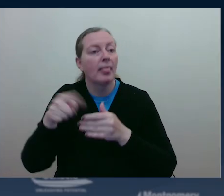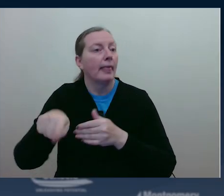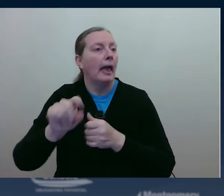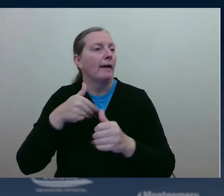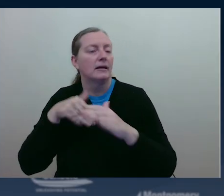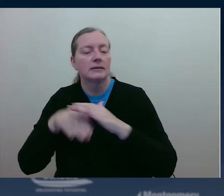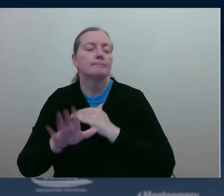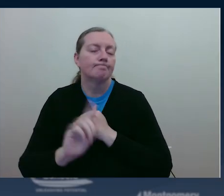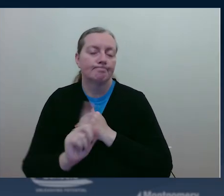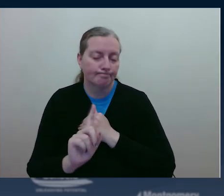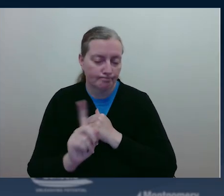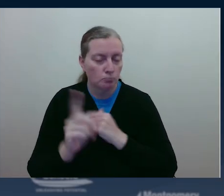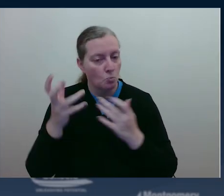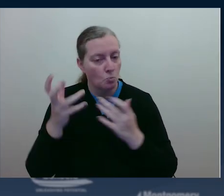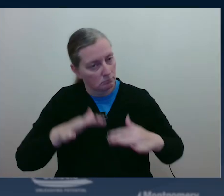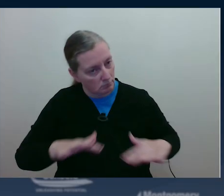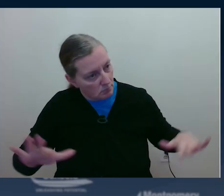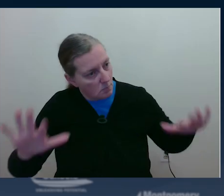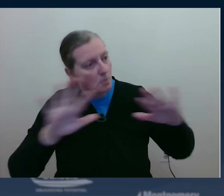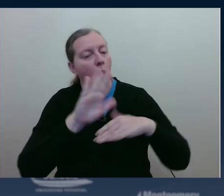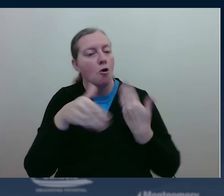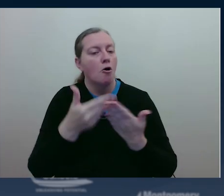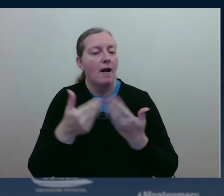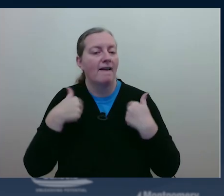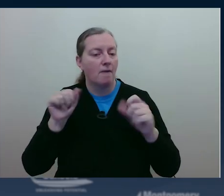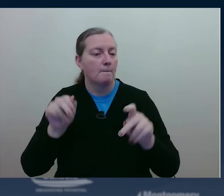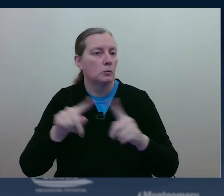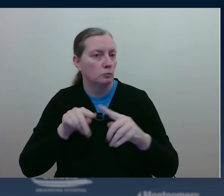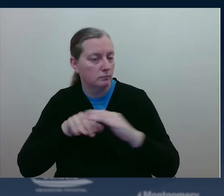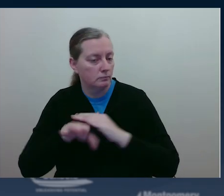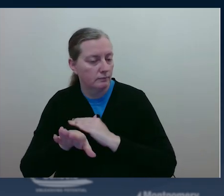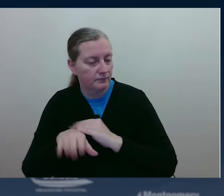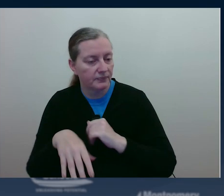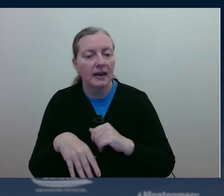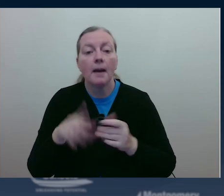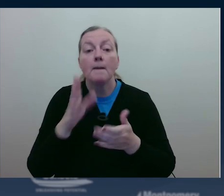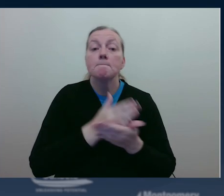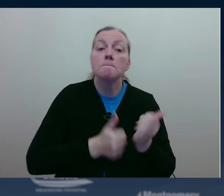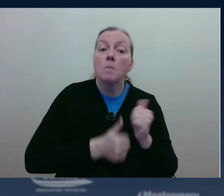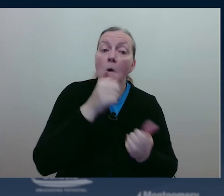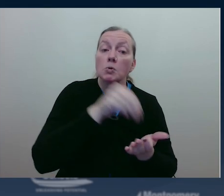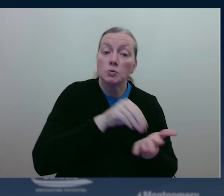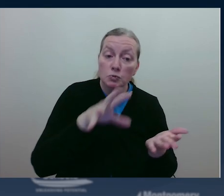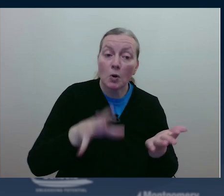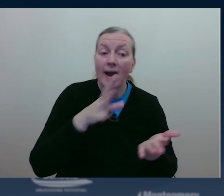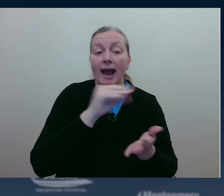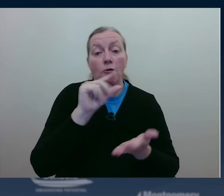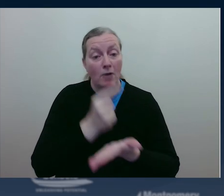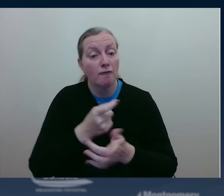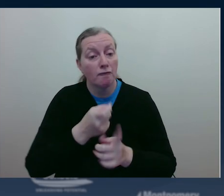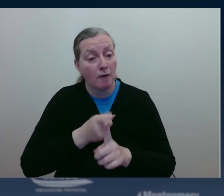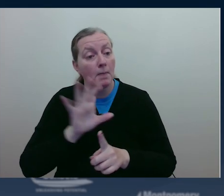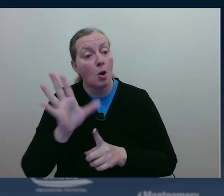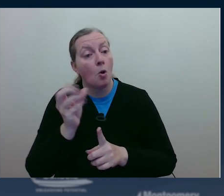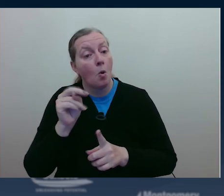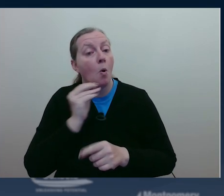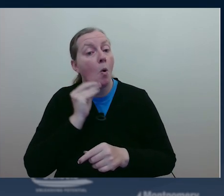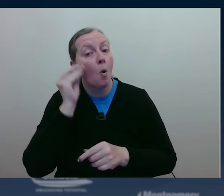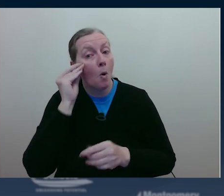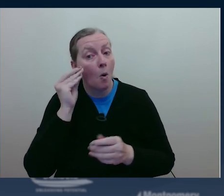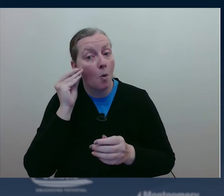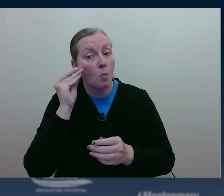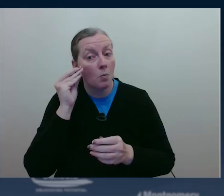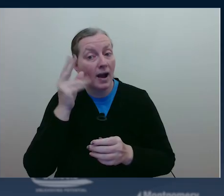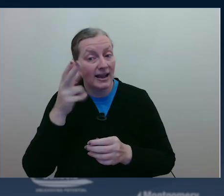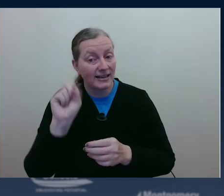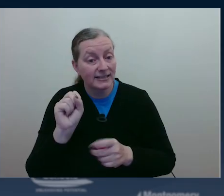most important of the work because most students attend and graduate from their home high school. These regional programs are supplemental options for students